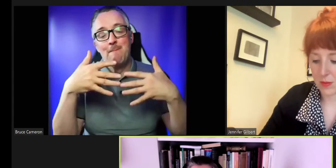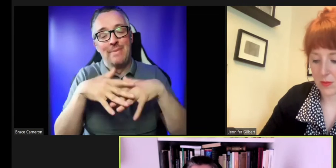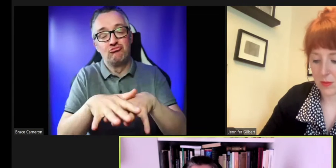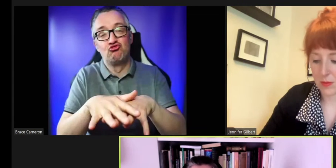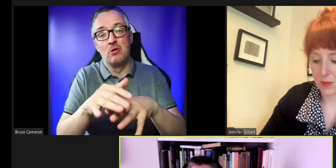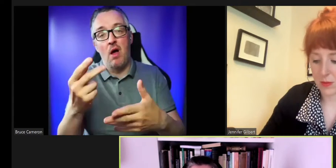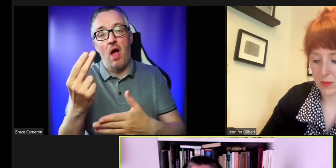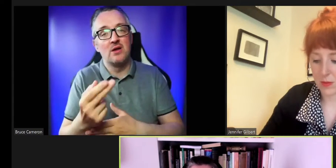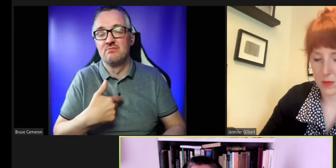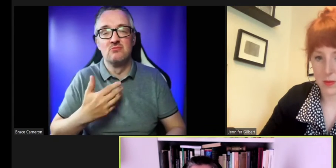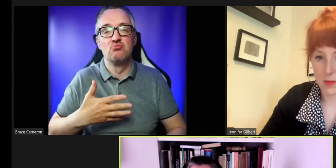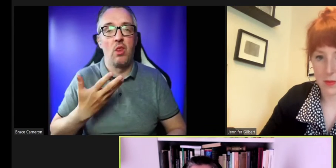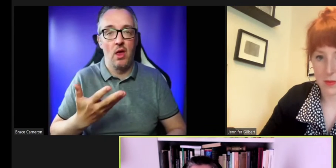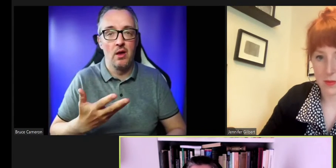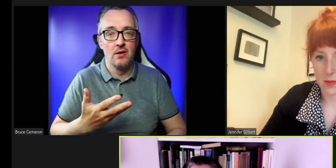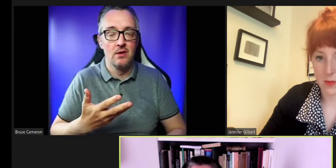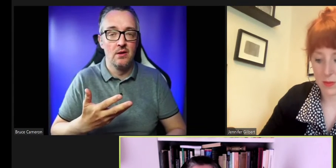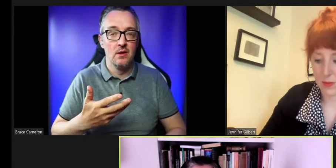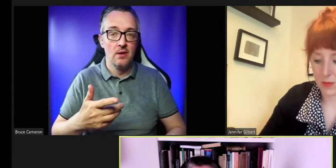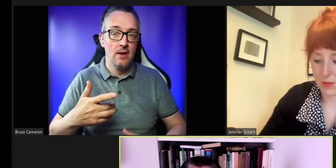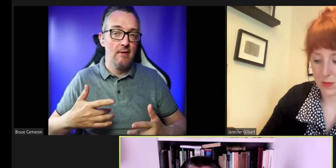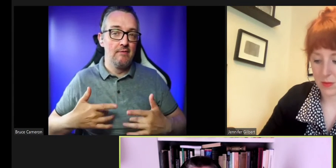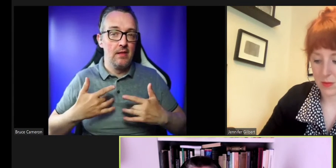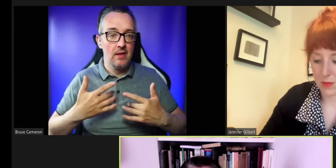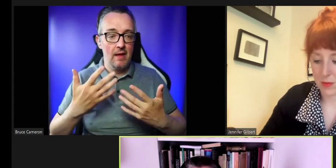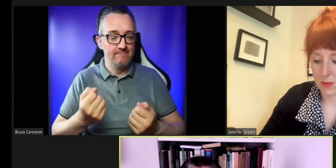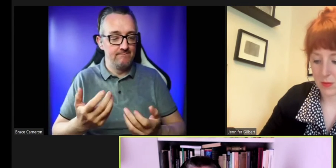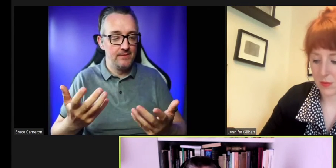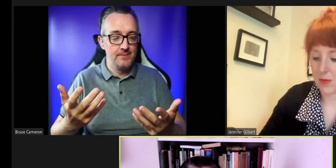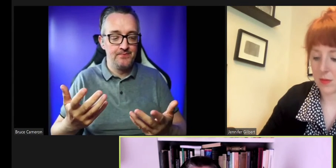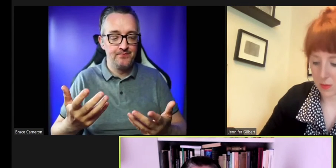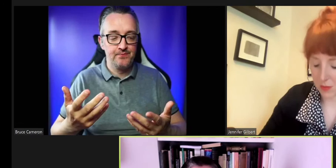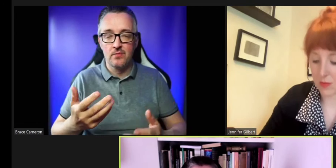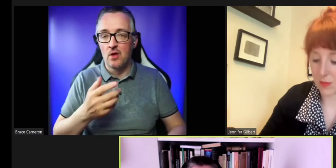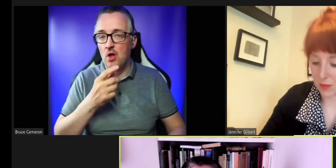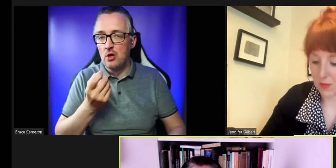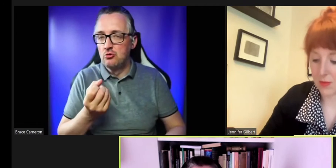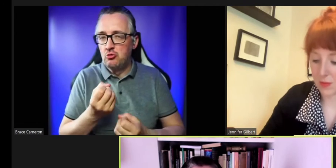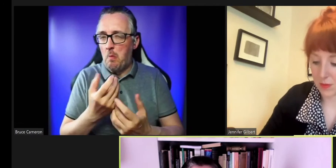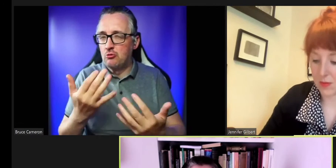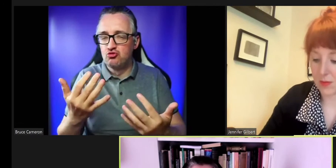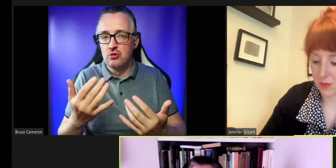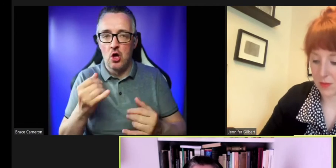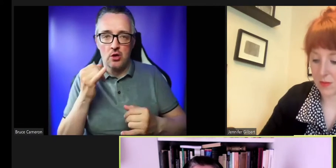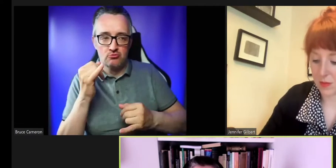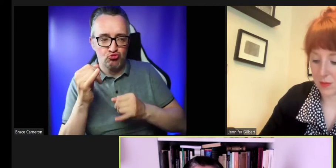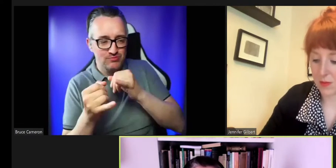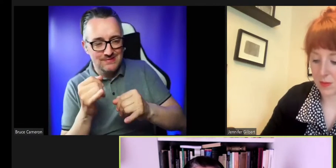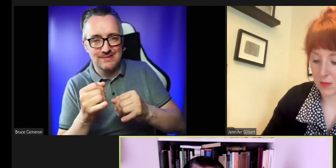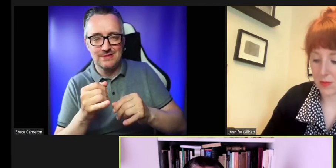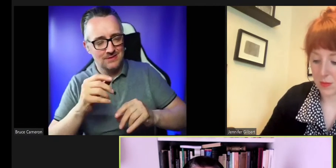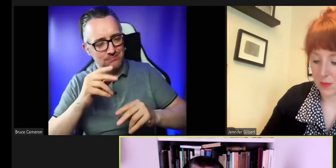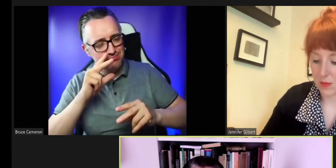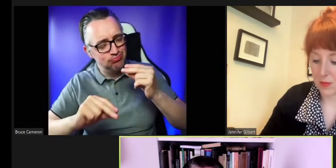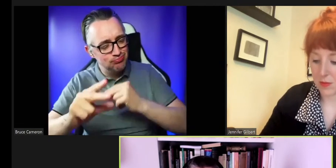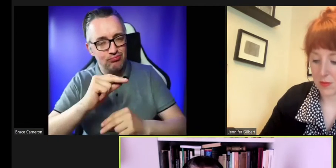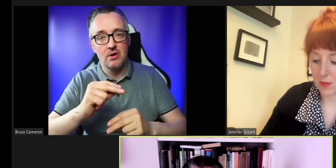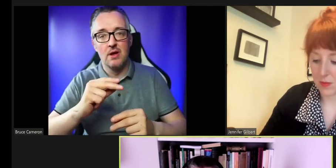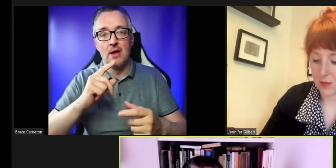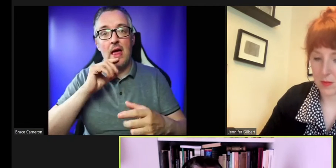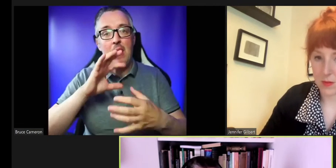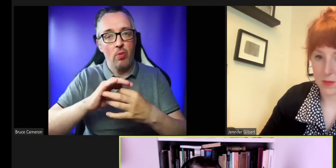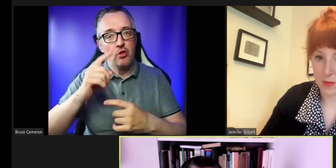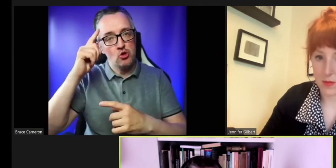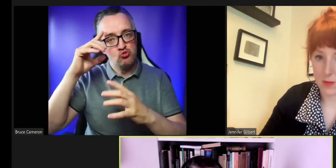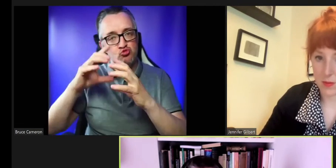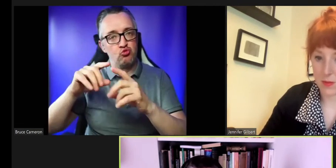And I also think that there is a lack of critique and writing and understanding of neurodivergent practice. I